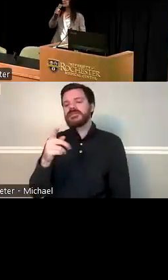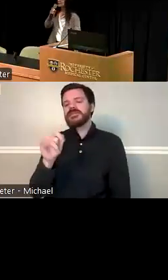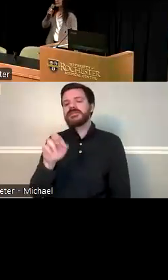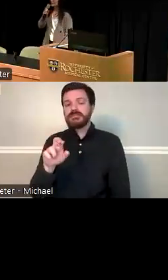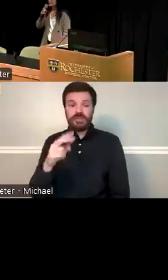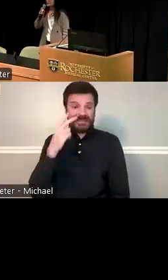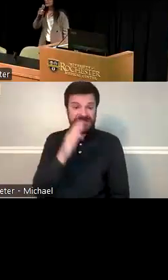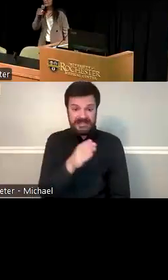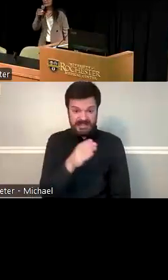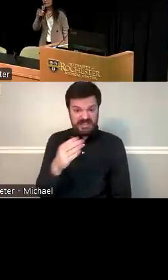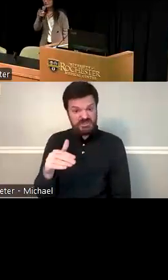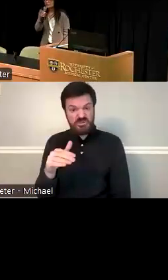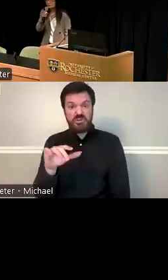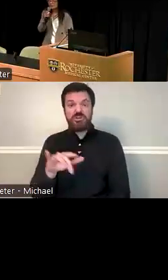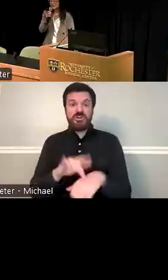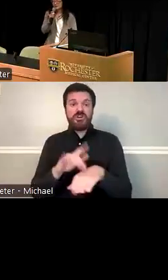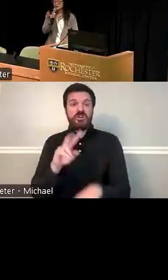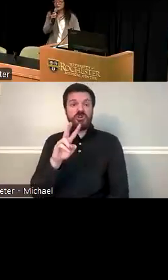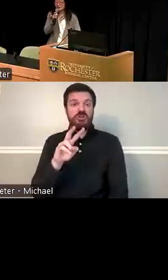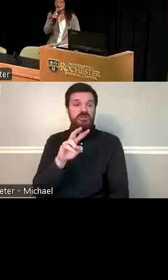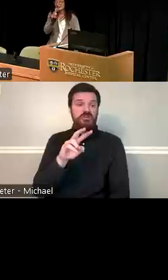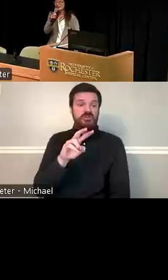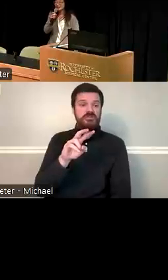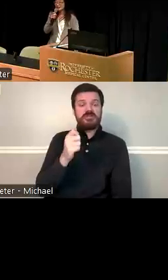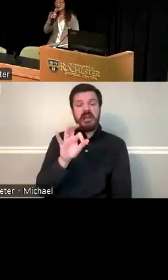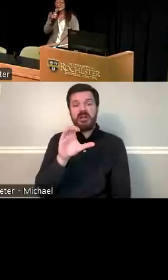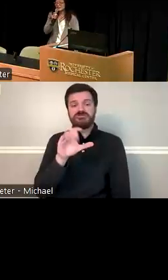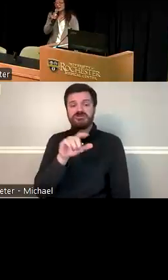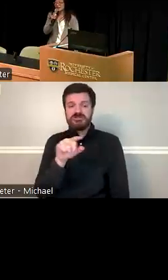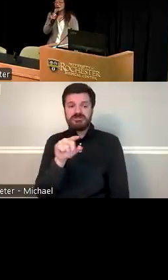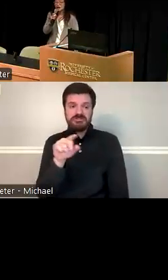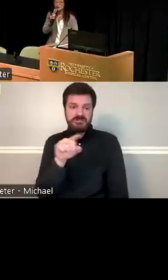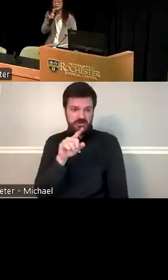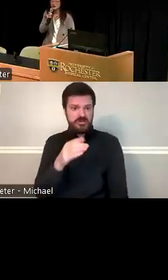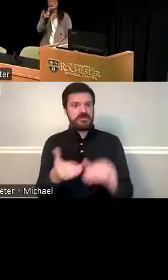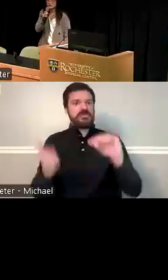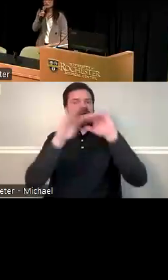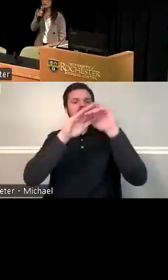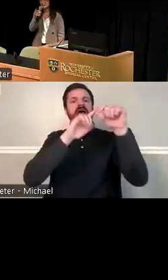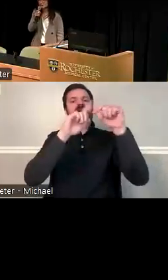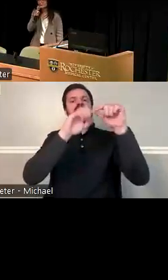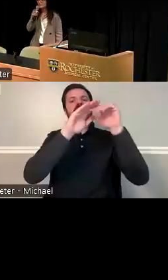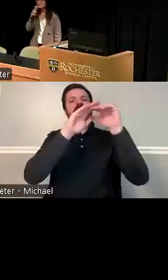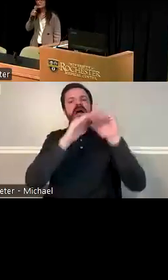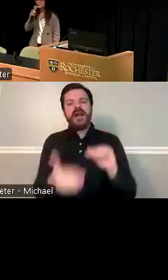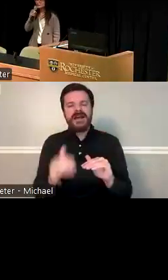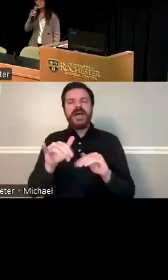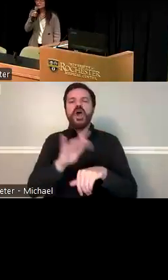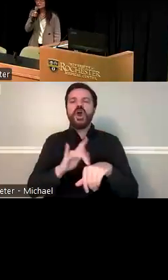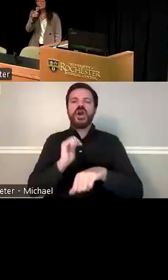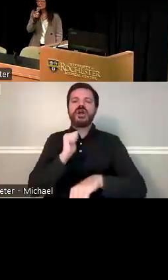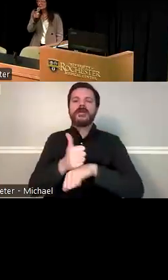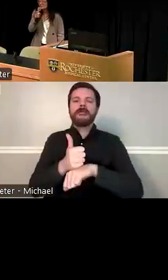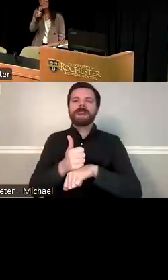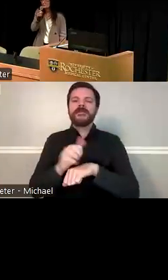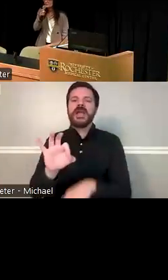high. And from the 1906, there was more of a decline in these type of death with the early establishment of the Food and